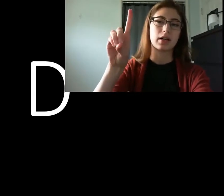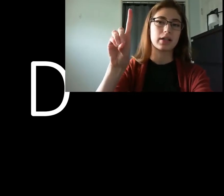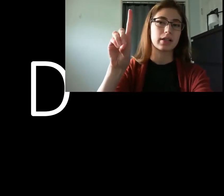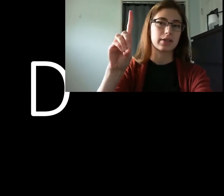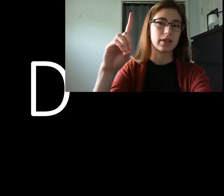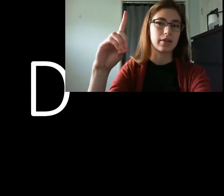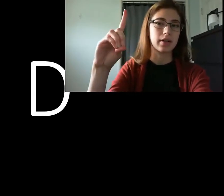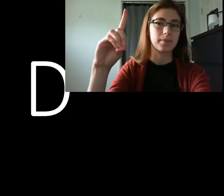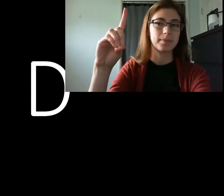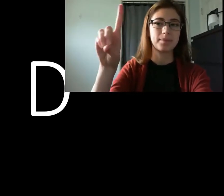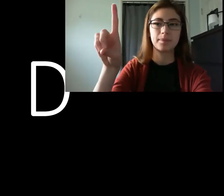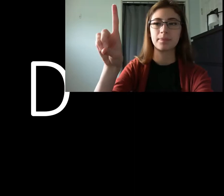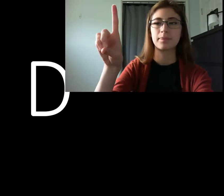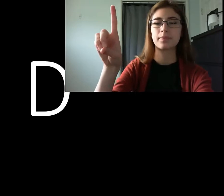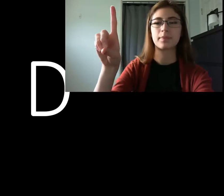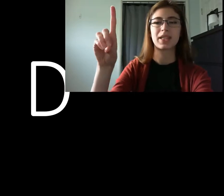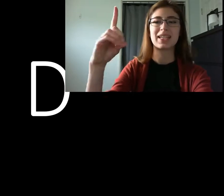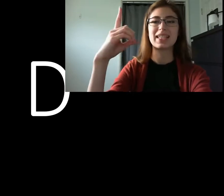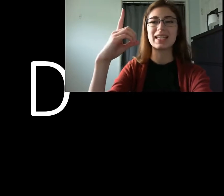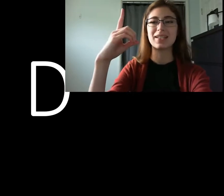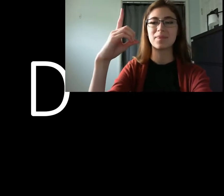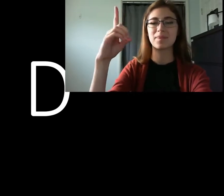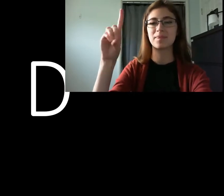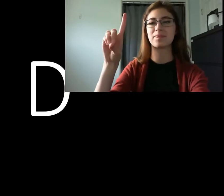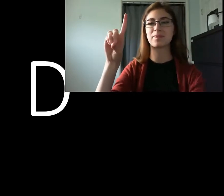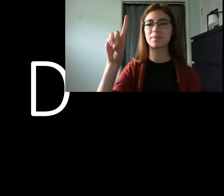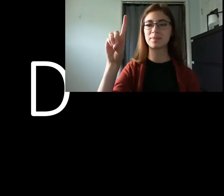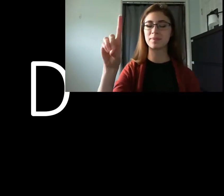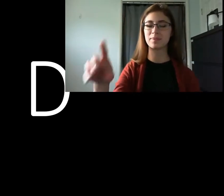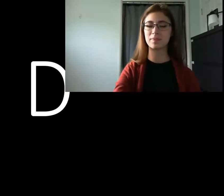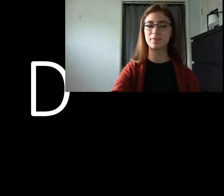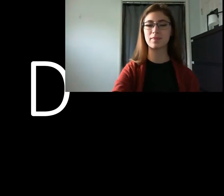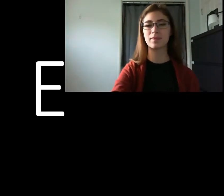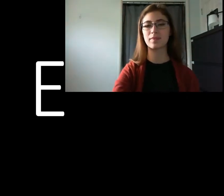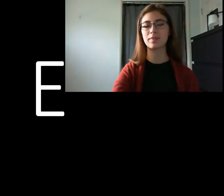fingers are touching your thumb. D.